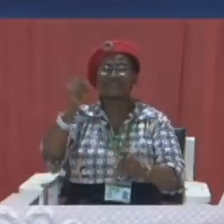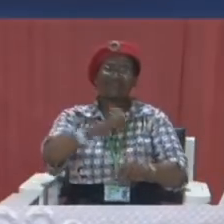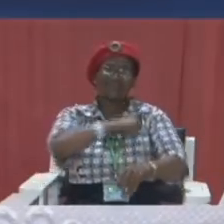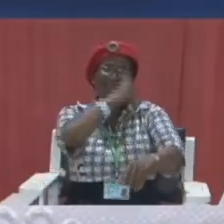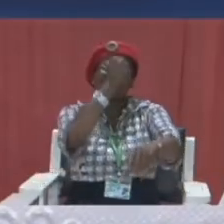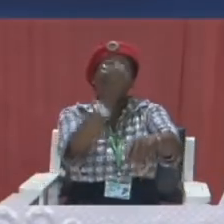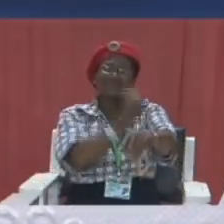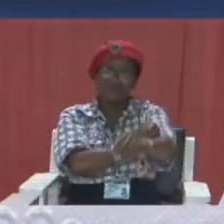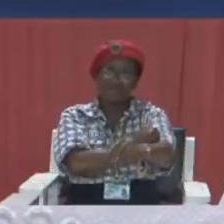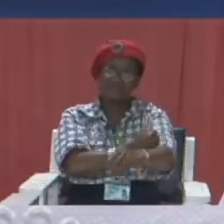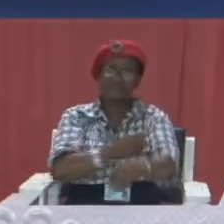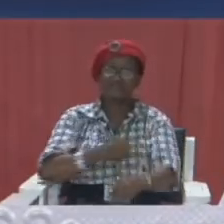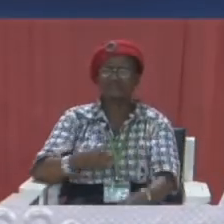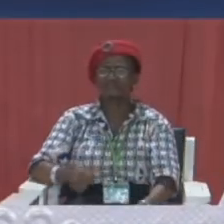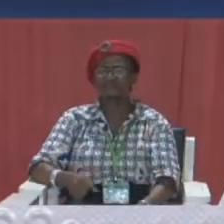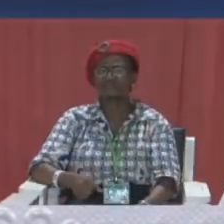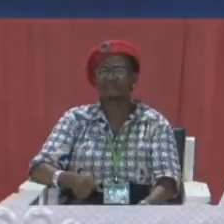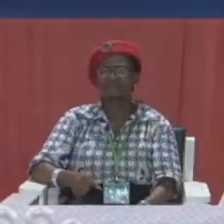And